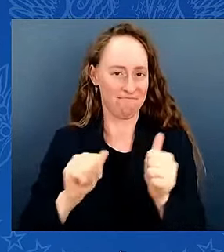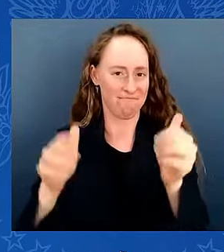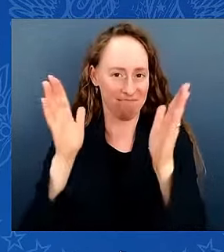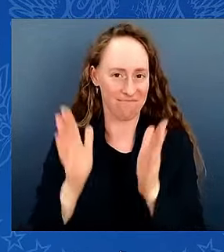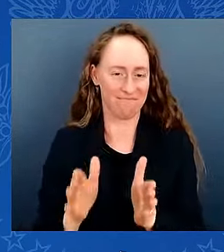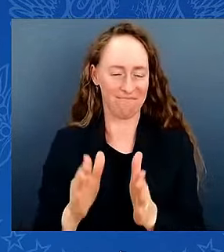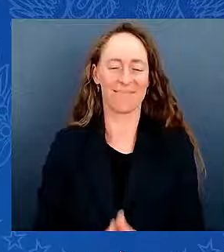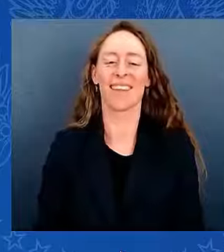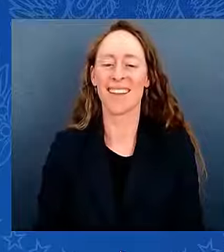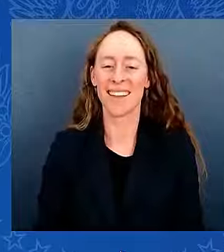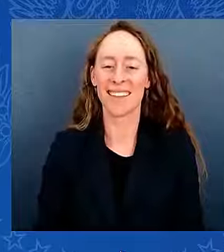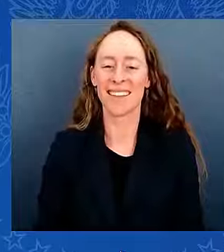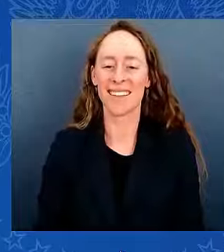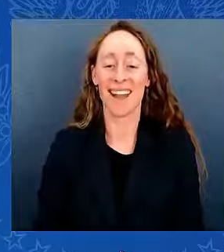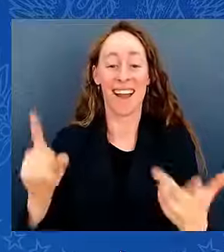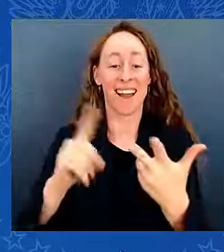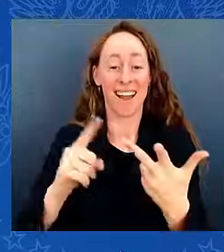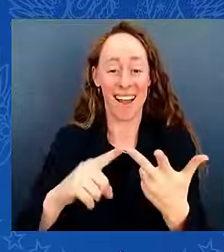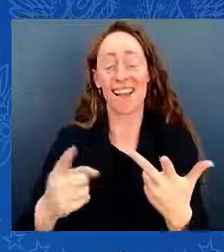America.